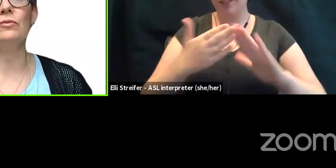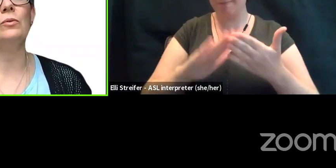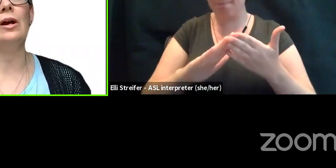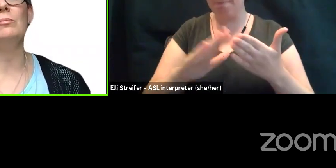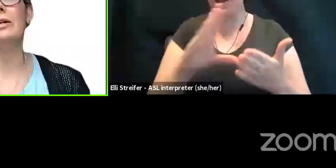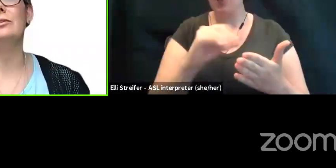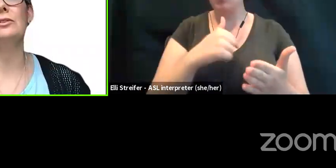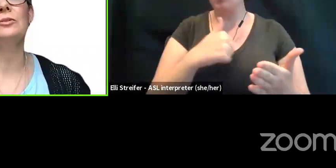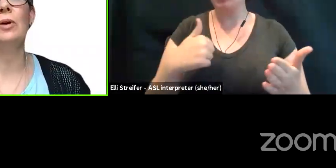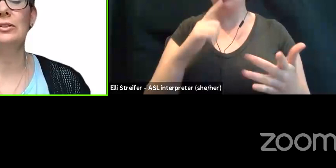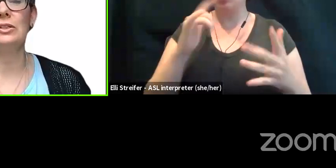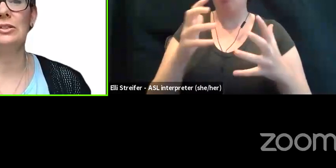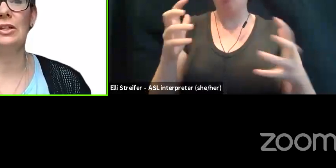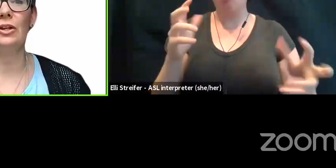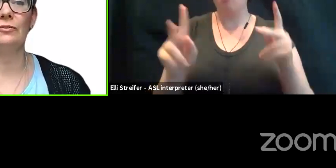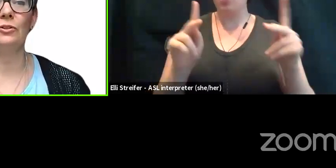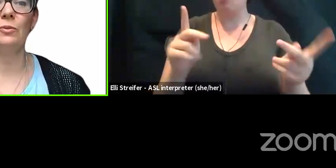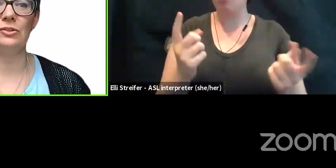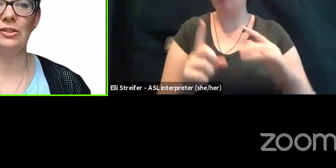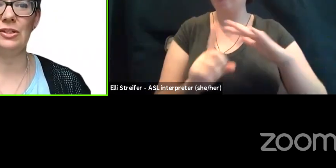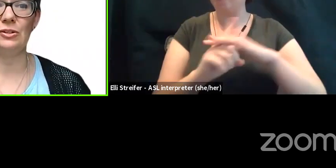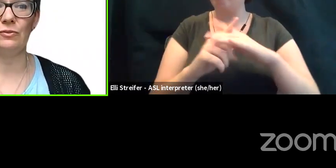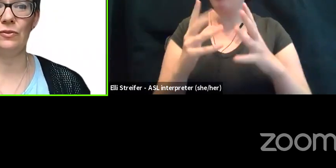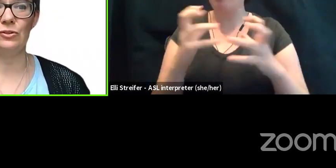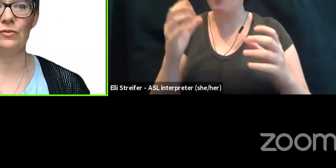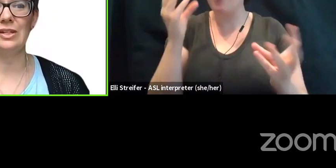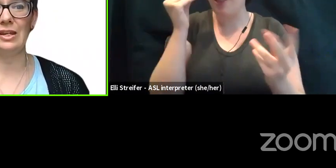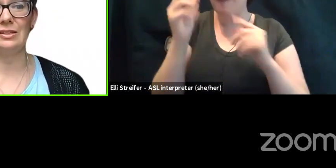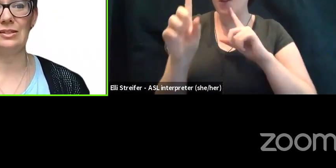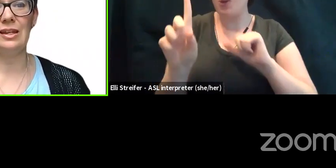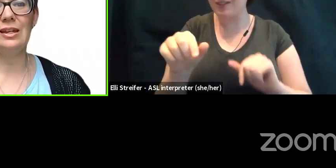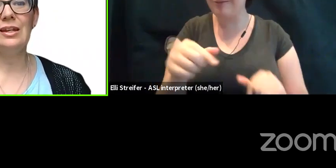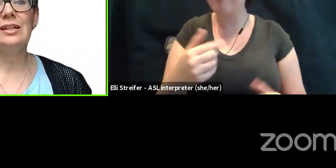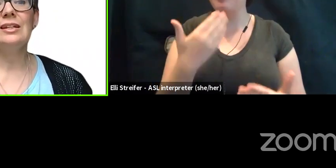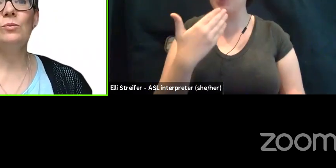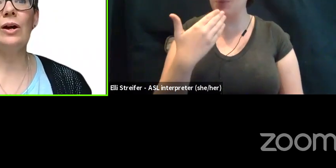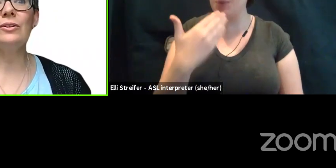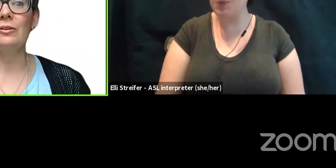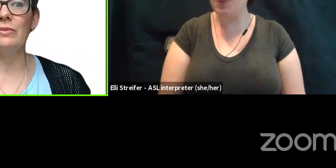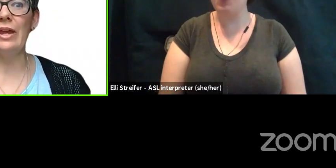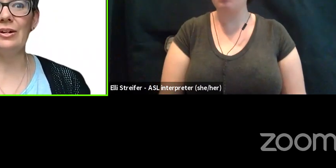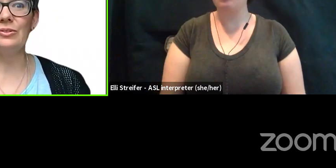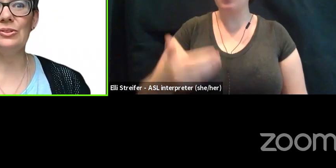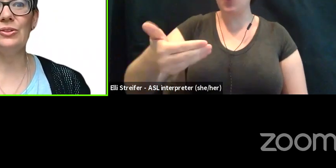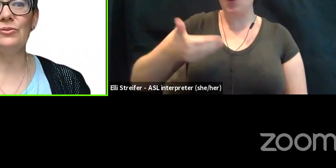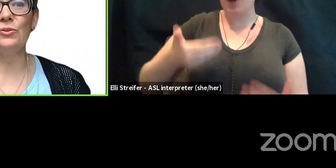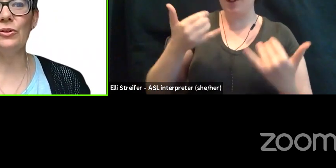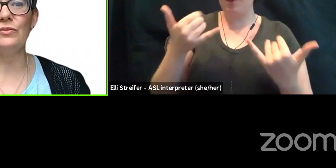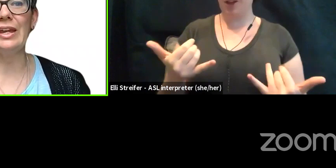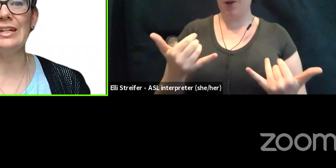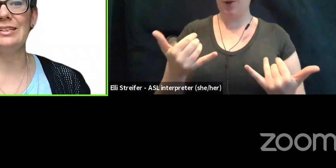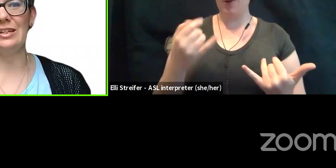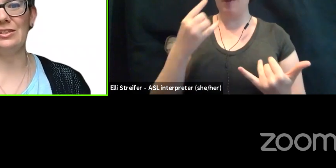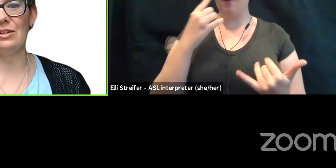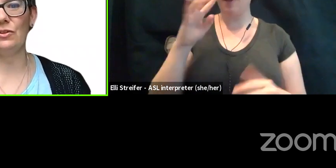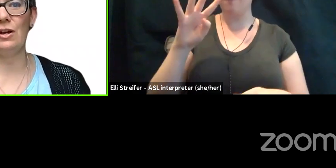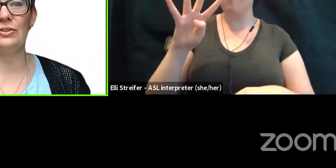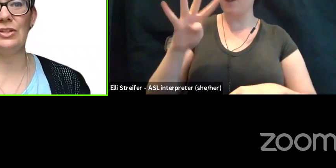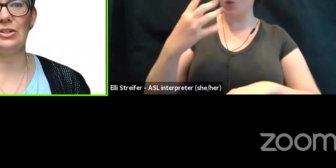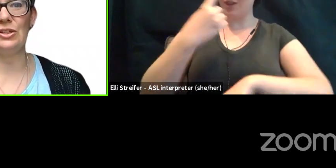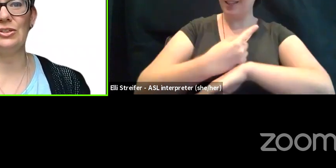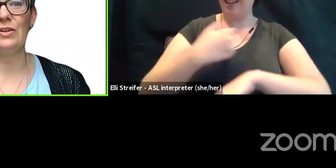have been overwhelmed by your responses and thoughtful questions in our first 3 days. Welcome now to the fourth of 8 days